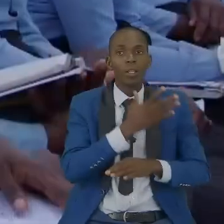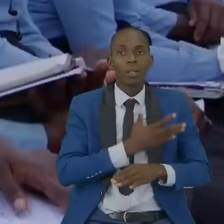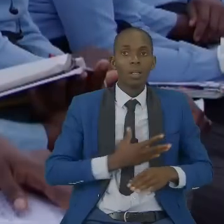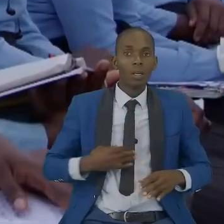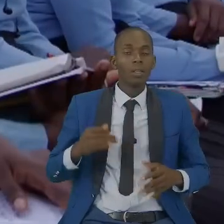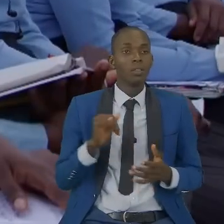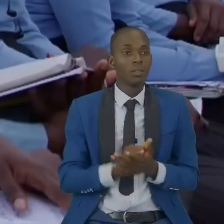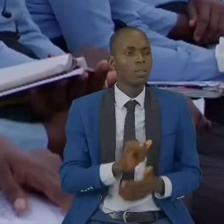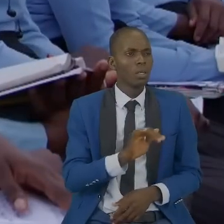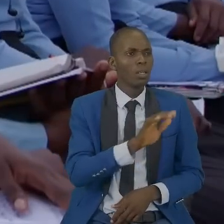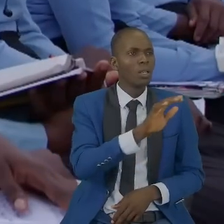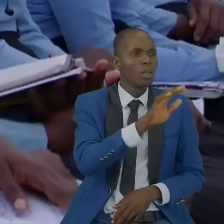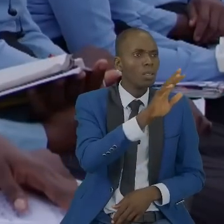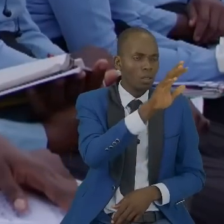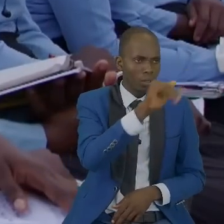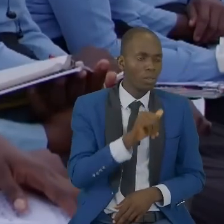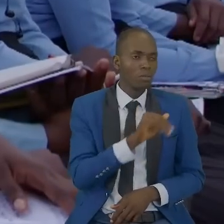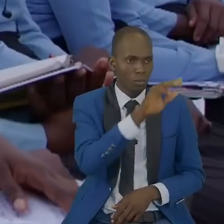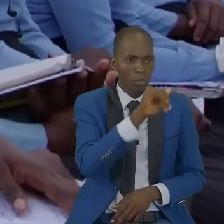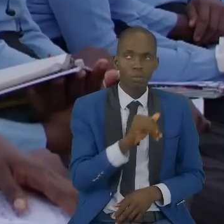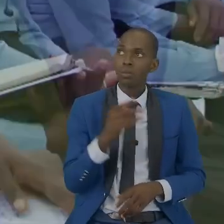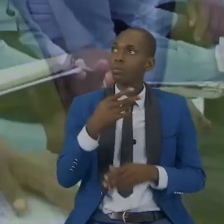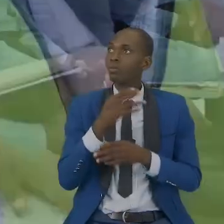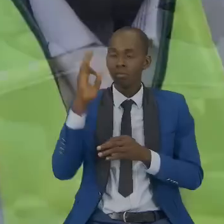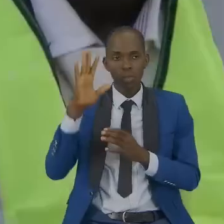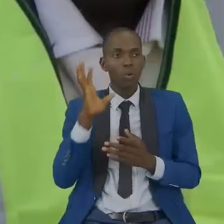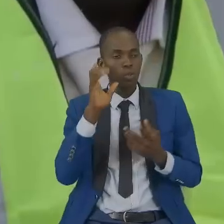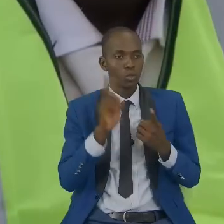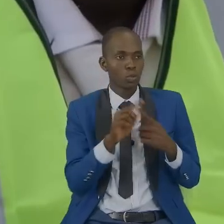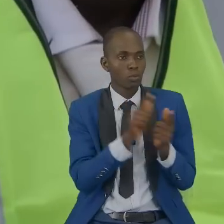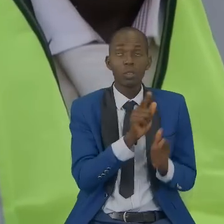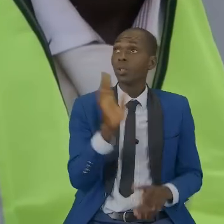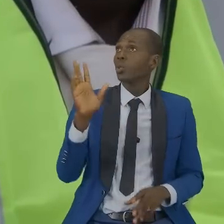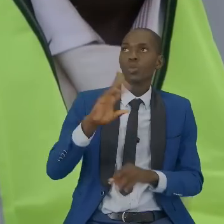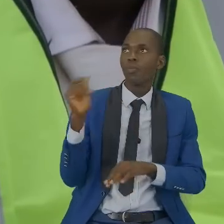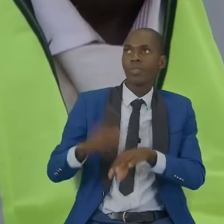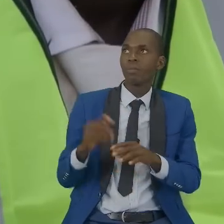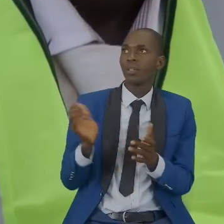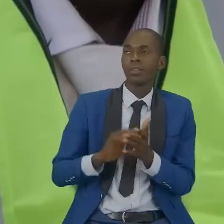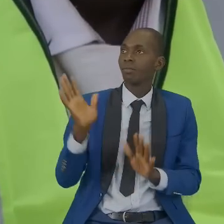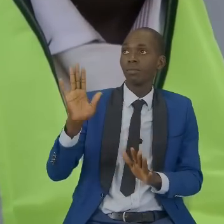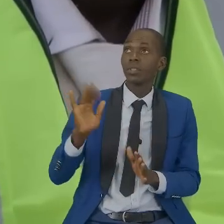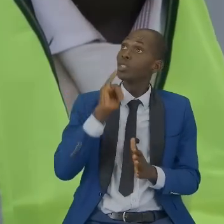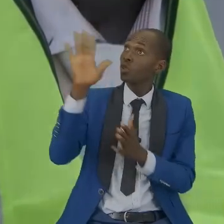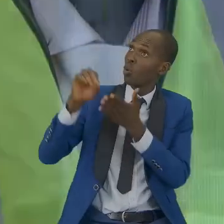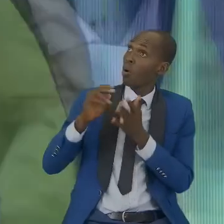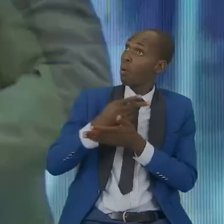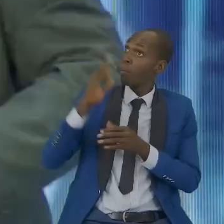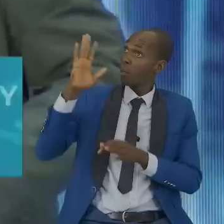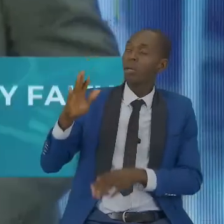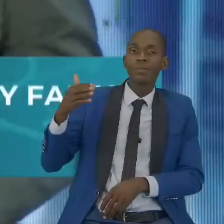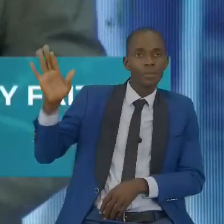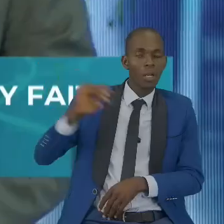coming again. Take your pastor away. It's your pastor, it's your overseer, it's your convener. Take him away. I don't want